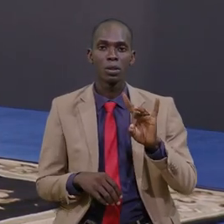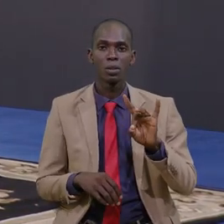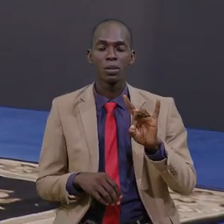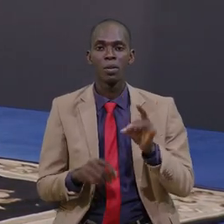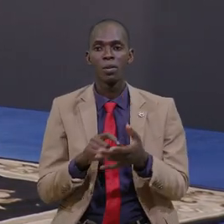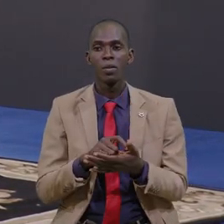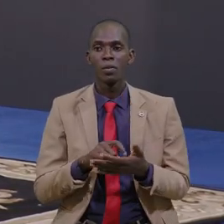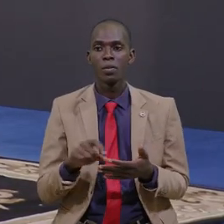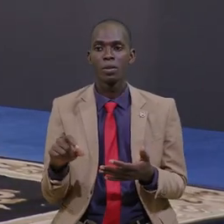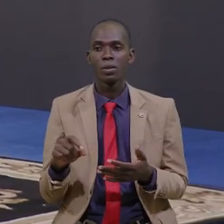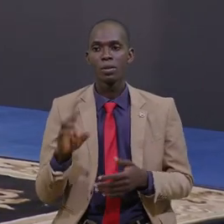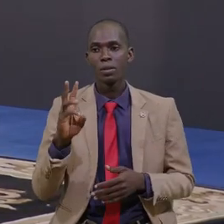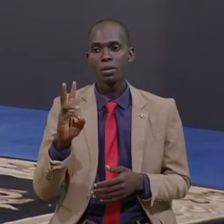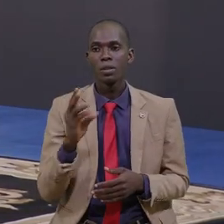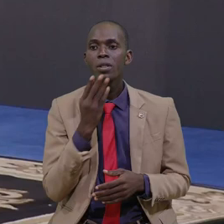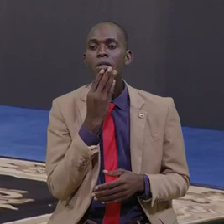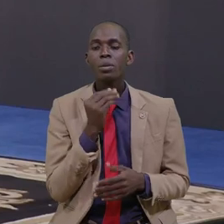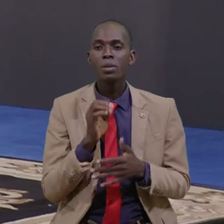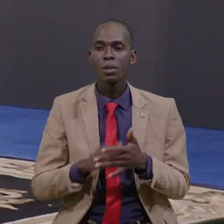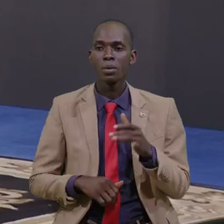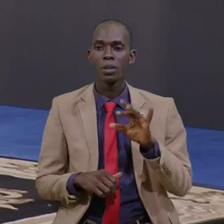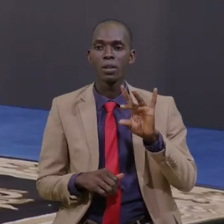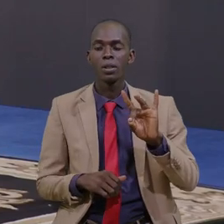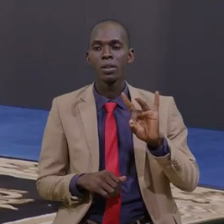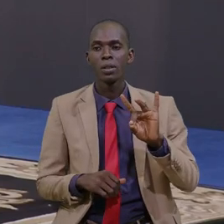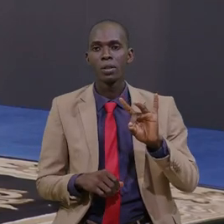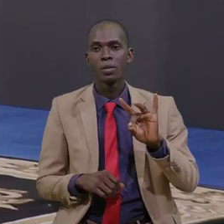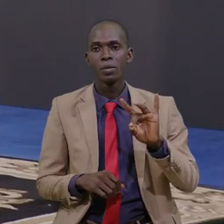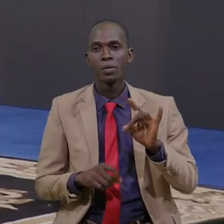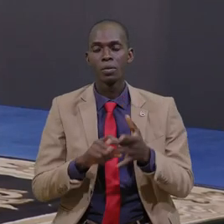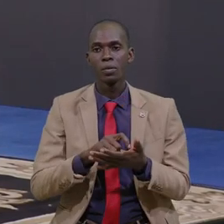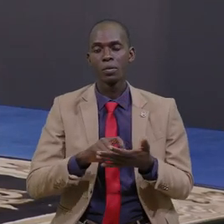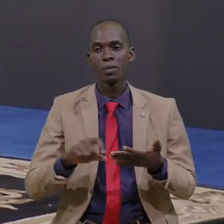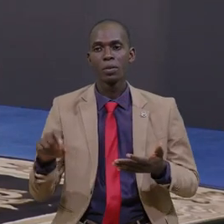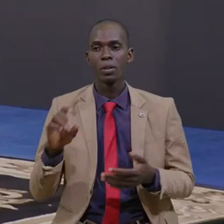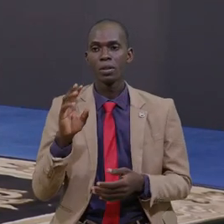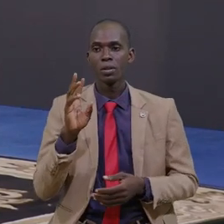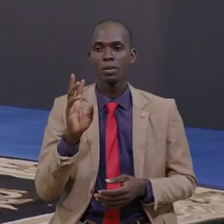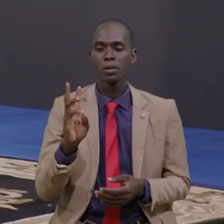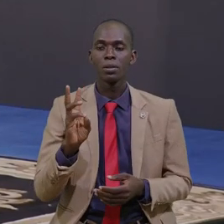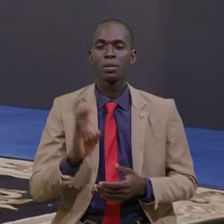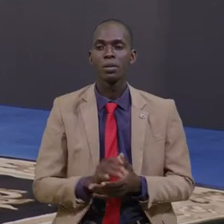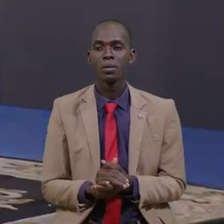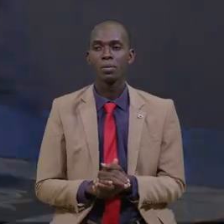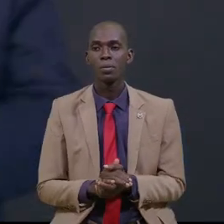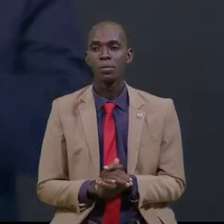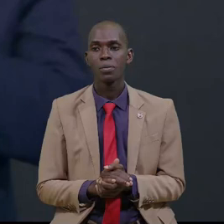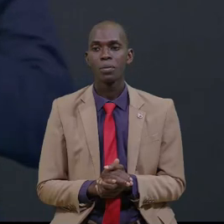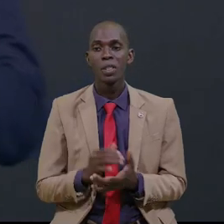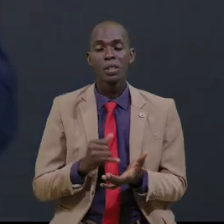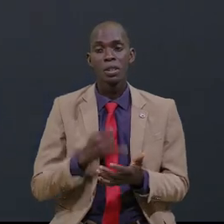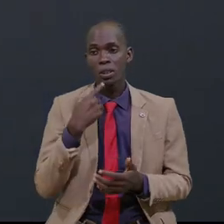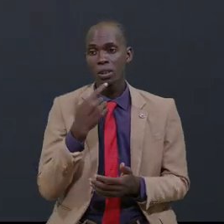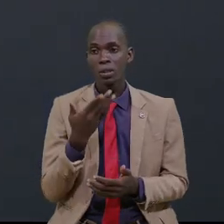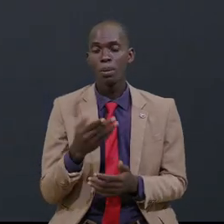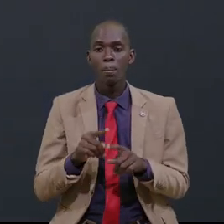from verse 6. Hebrews chapter 8. We're looking at verse 6. It says,